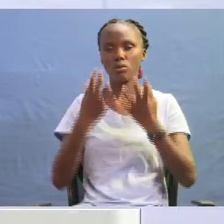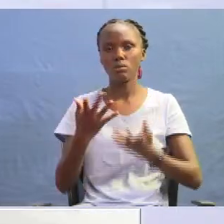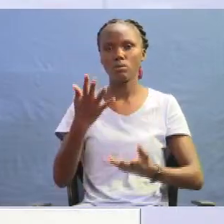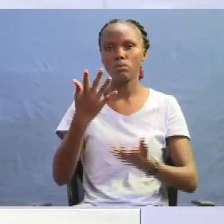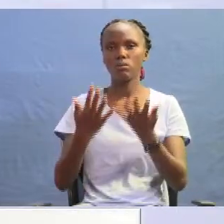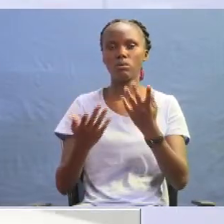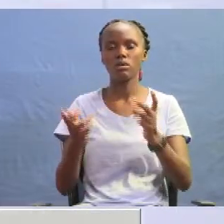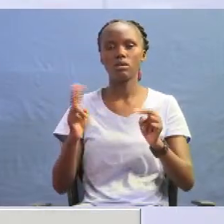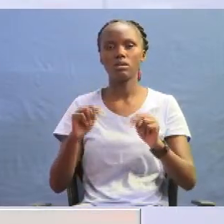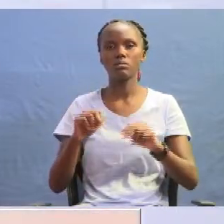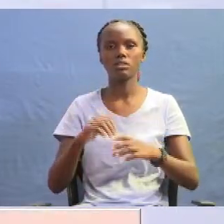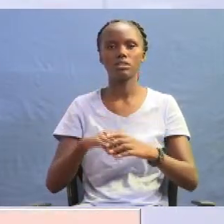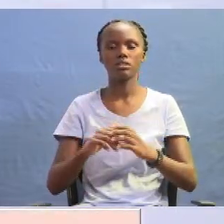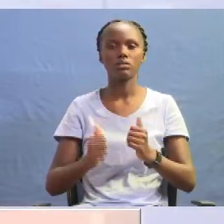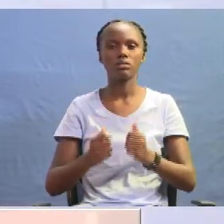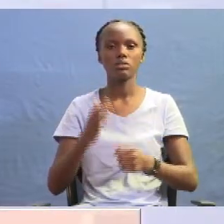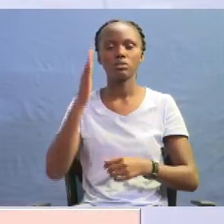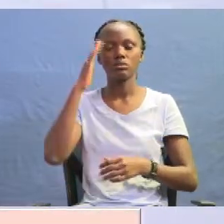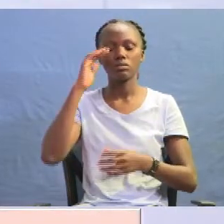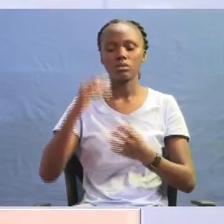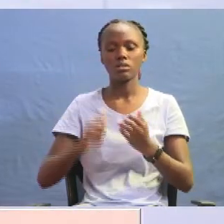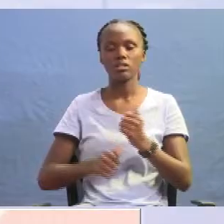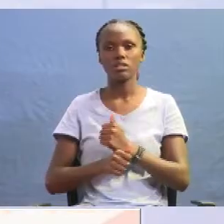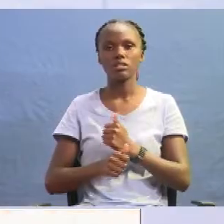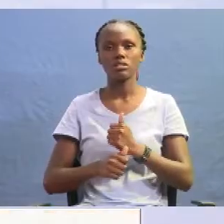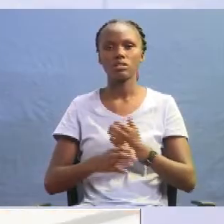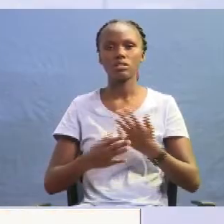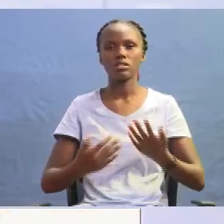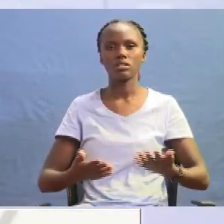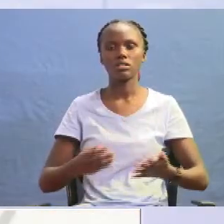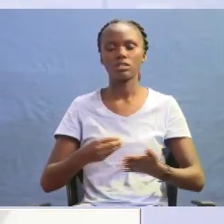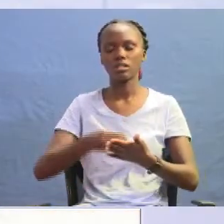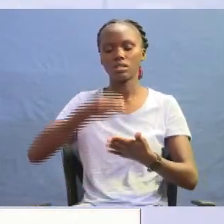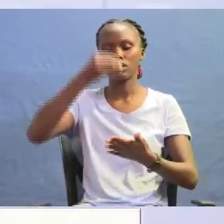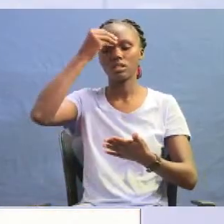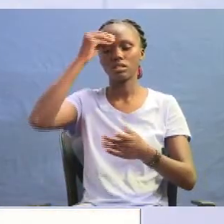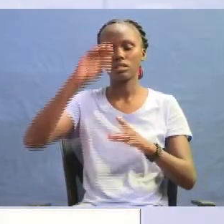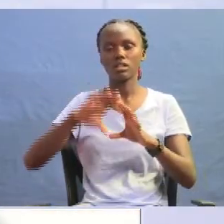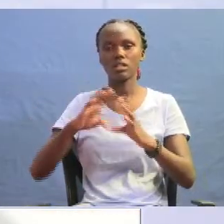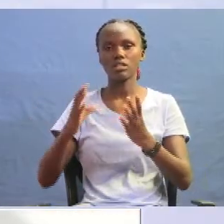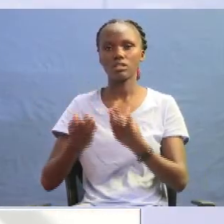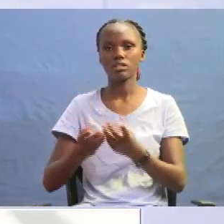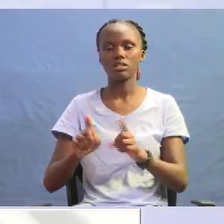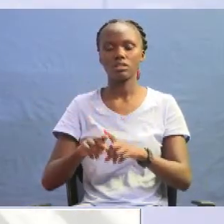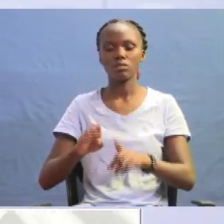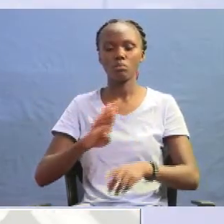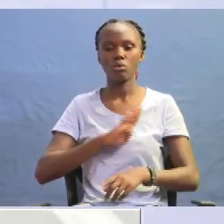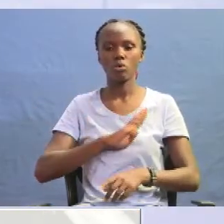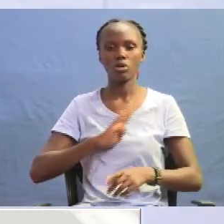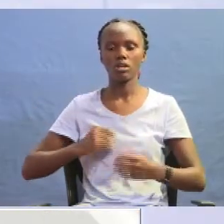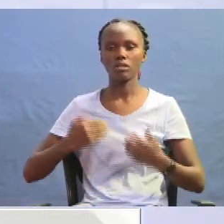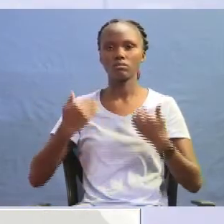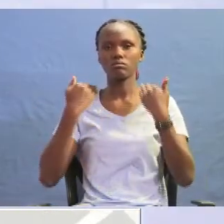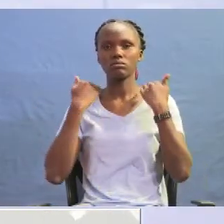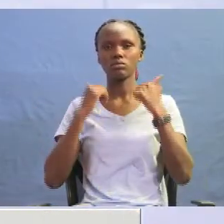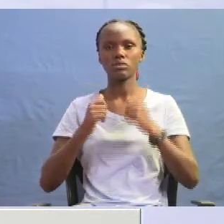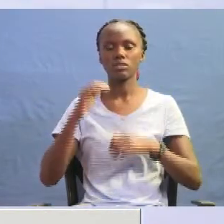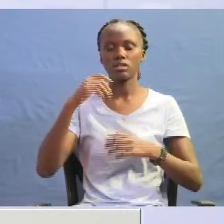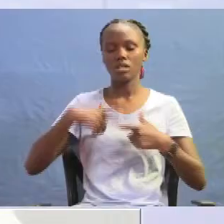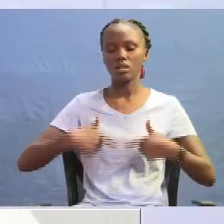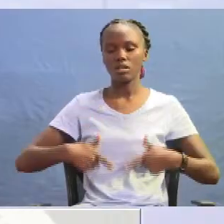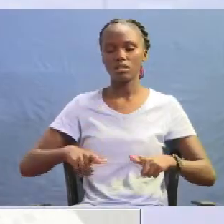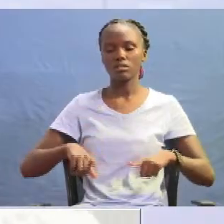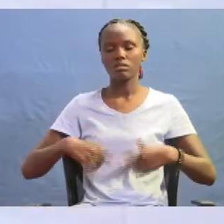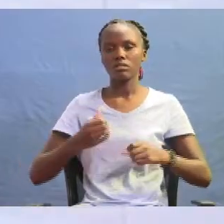and violent disruptions interfering with learning. Classrooms and dormitories have been set ablaze, leaving